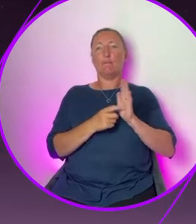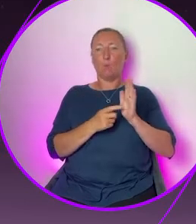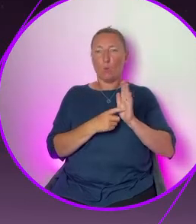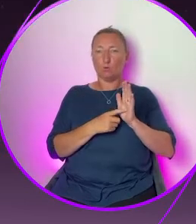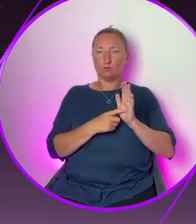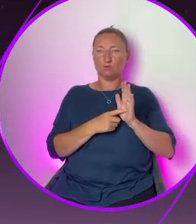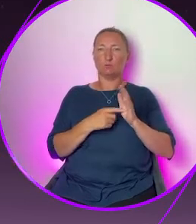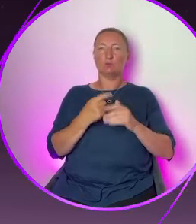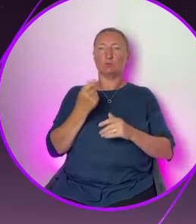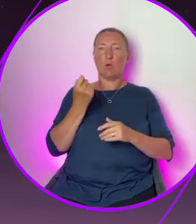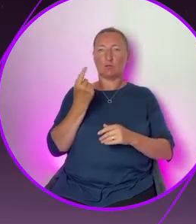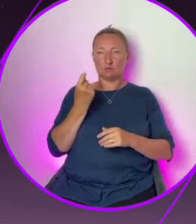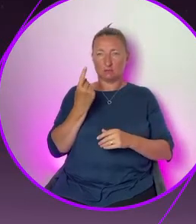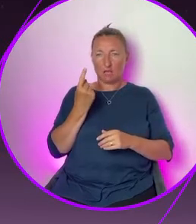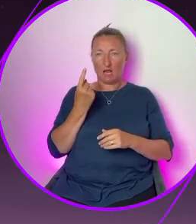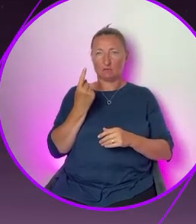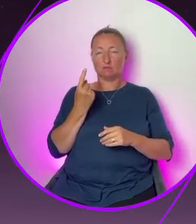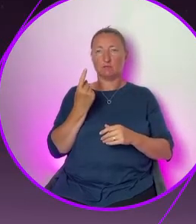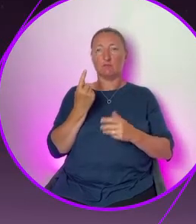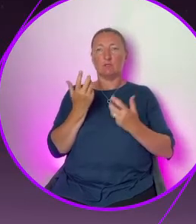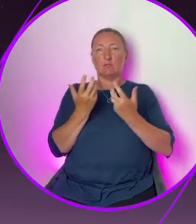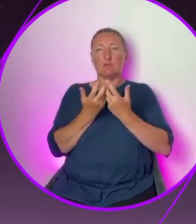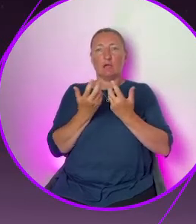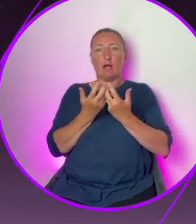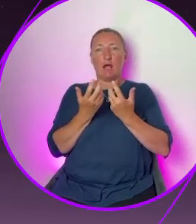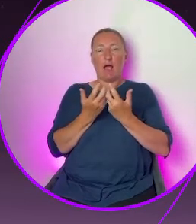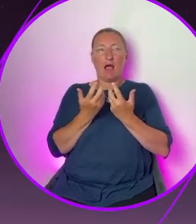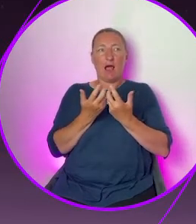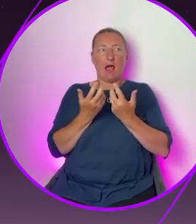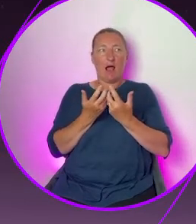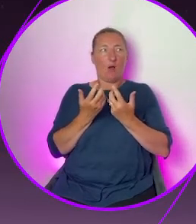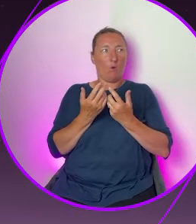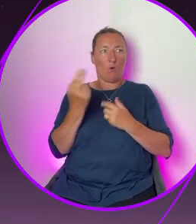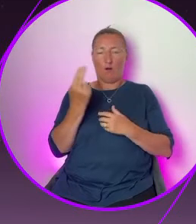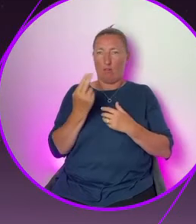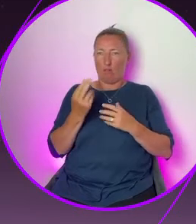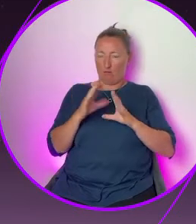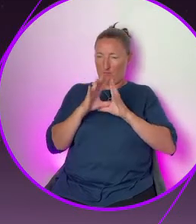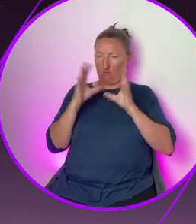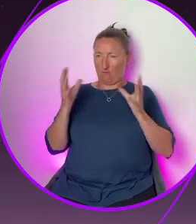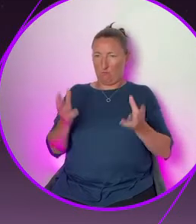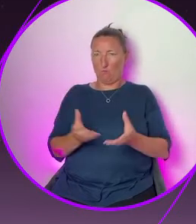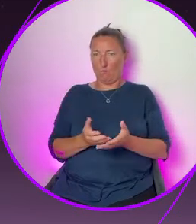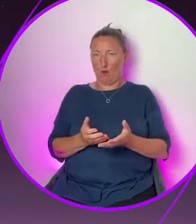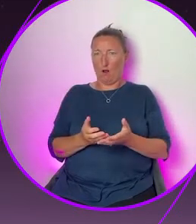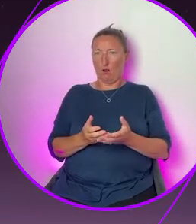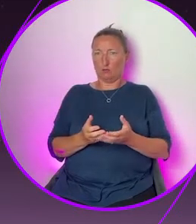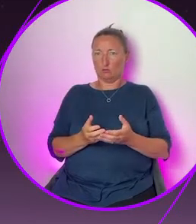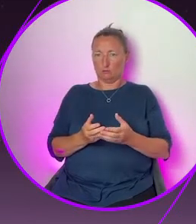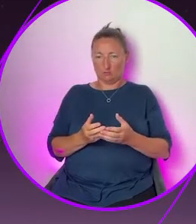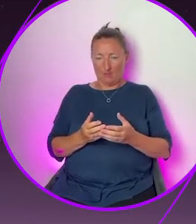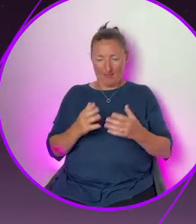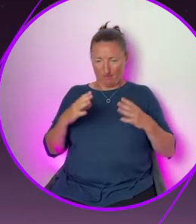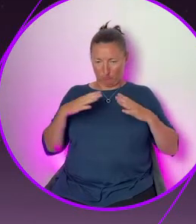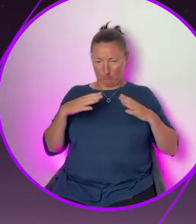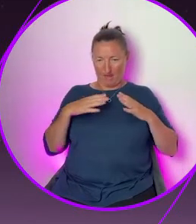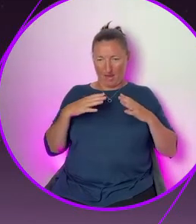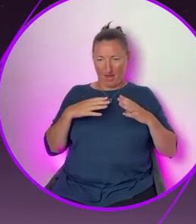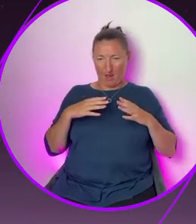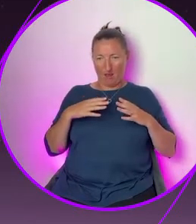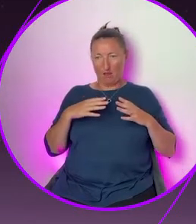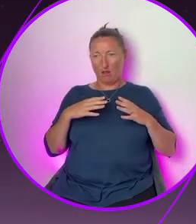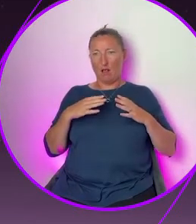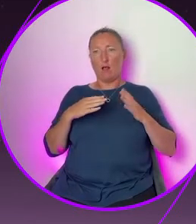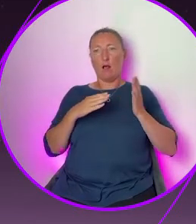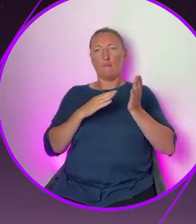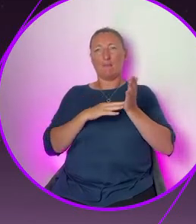how the art-adjacent fields, as we call them, propel artistic practices in the metaverse, whether it's